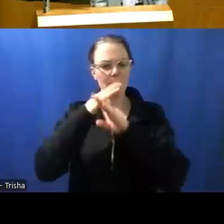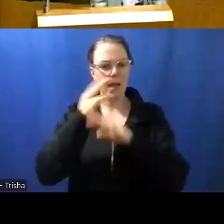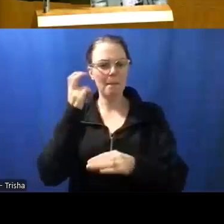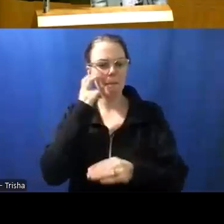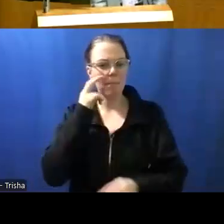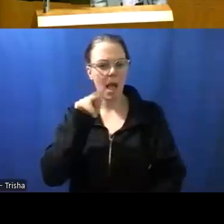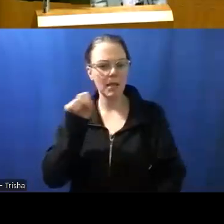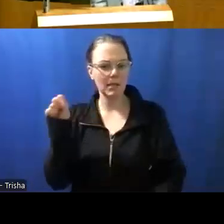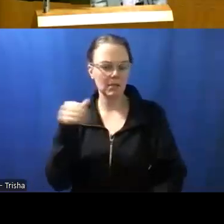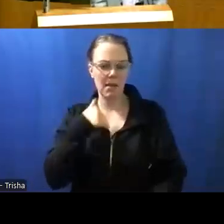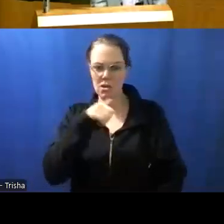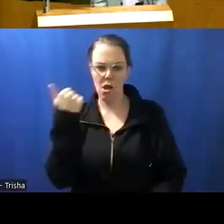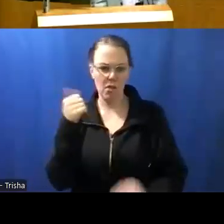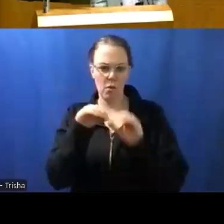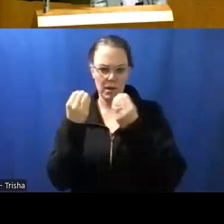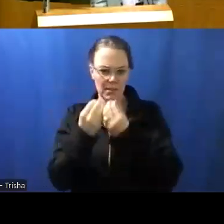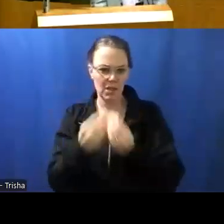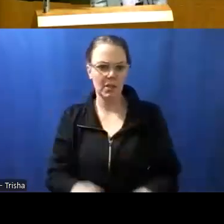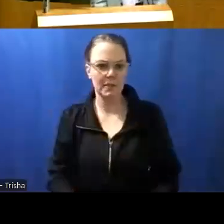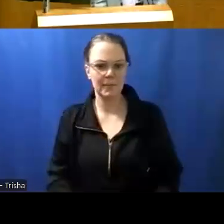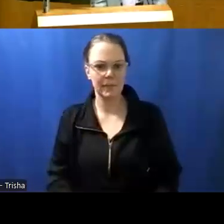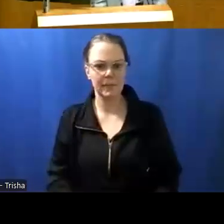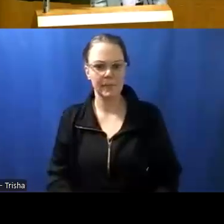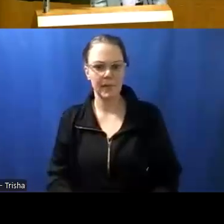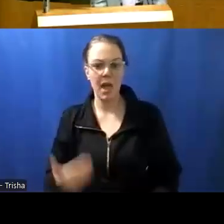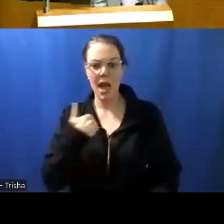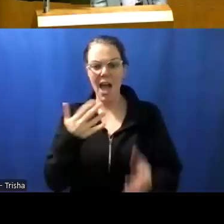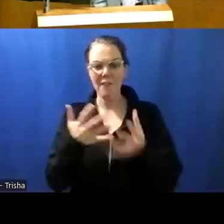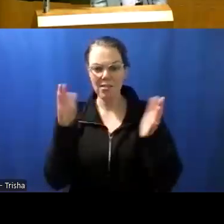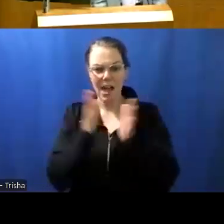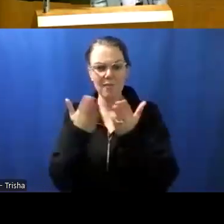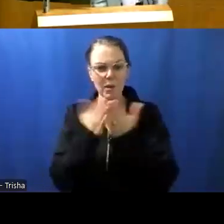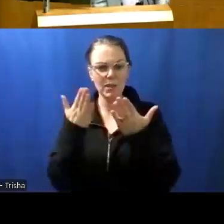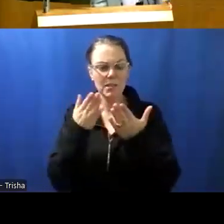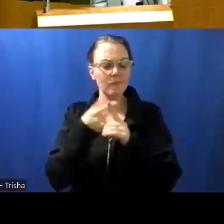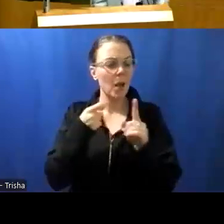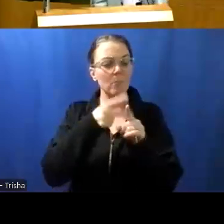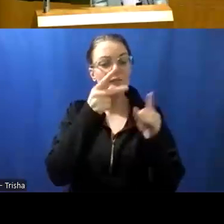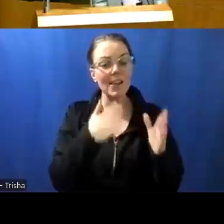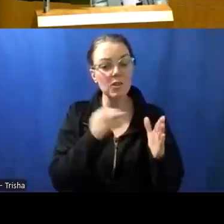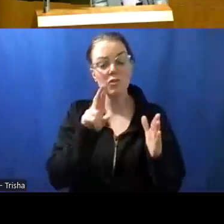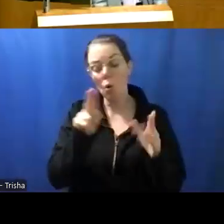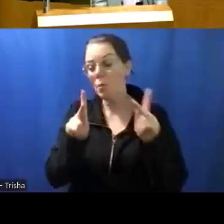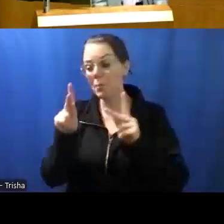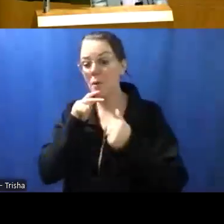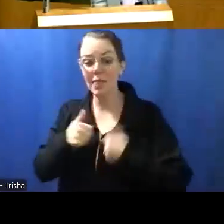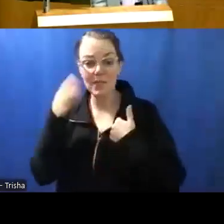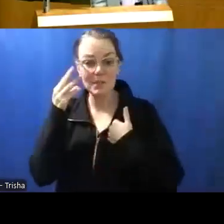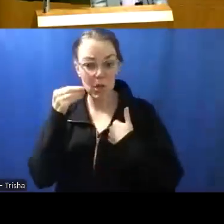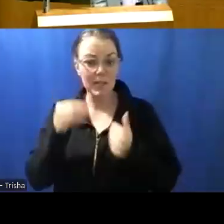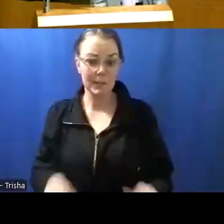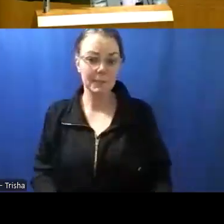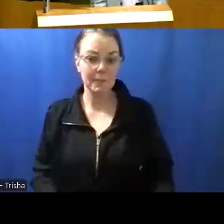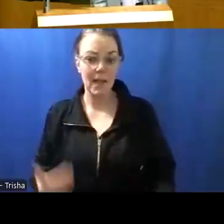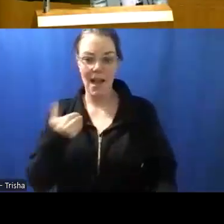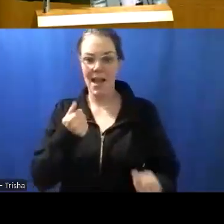useful things. There's a great large literature of books by either professionals or people with lived experience of blindness. I have a whole